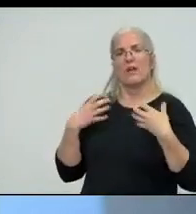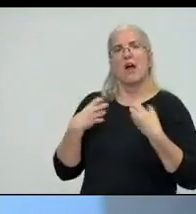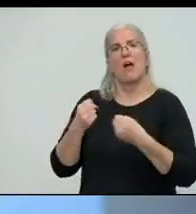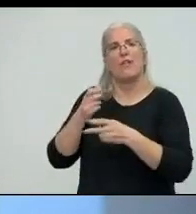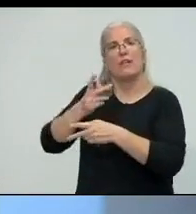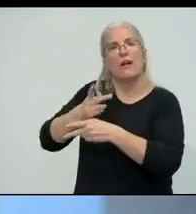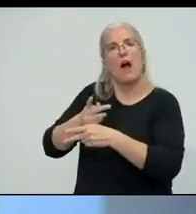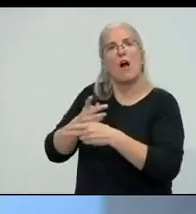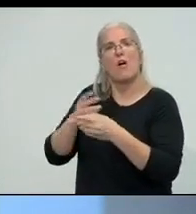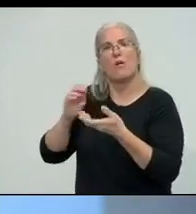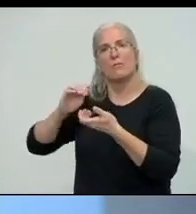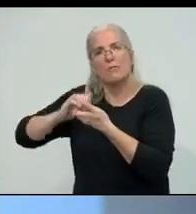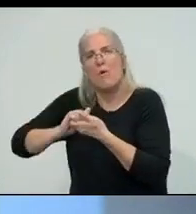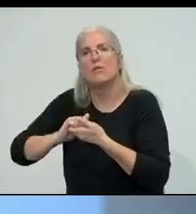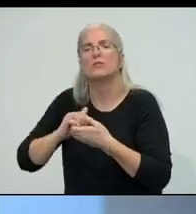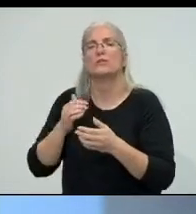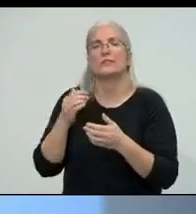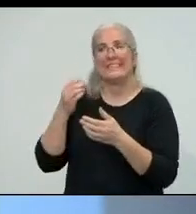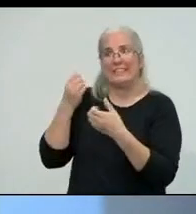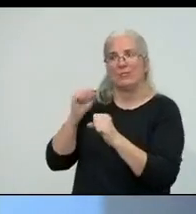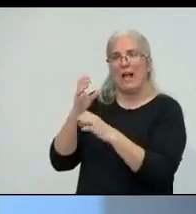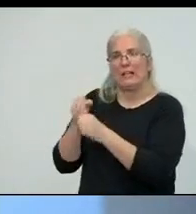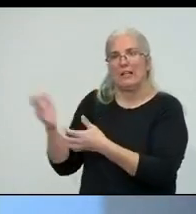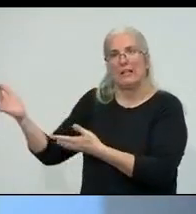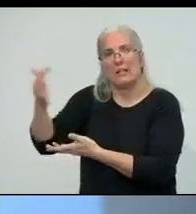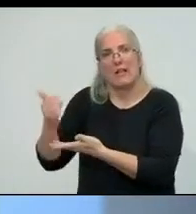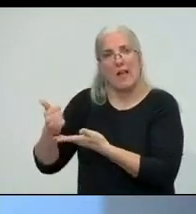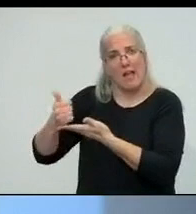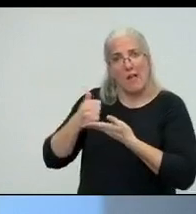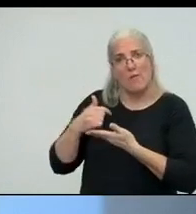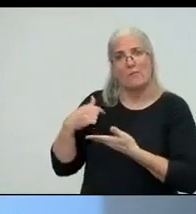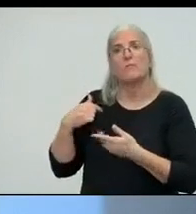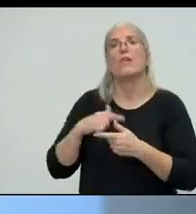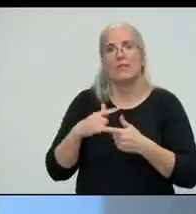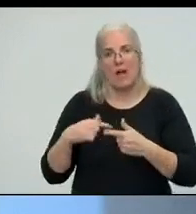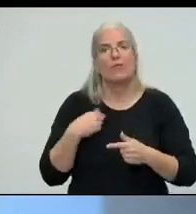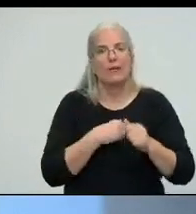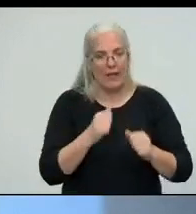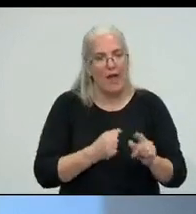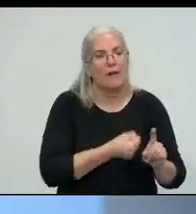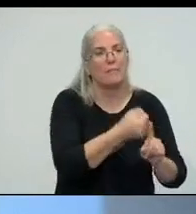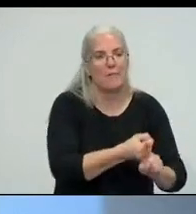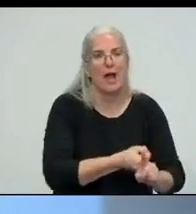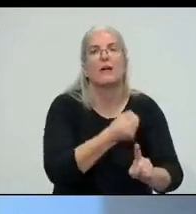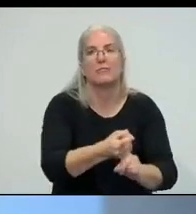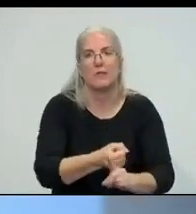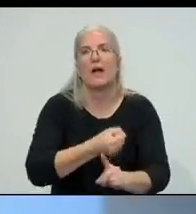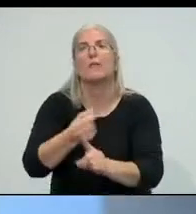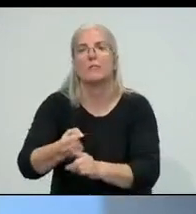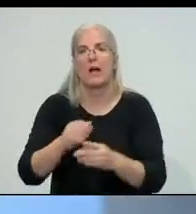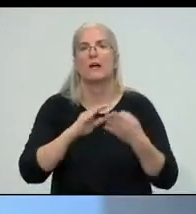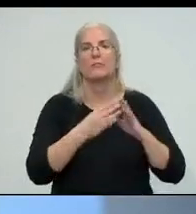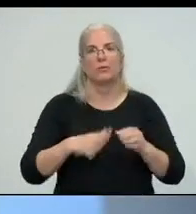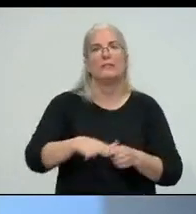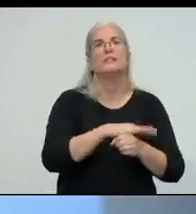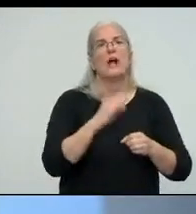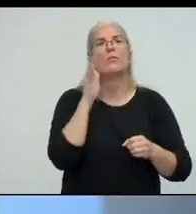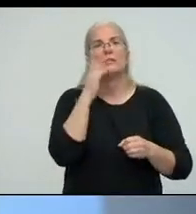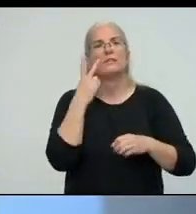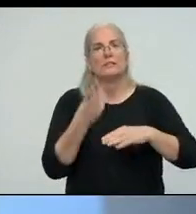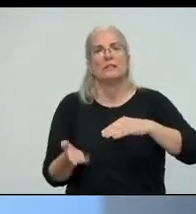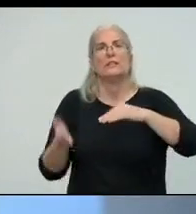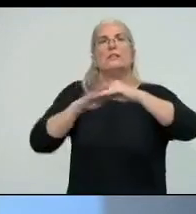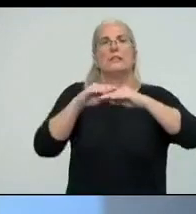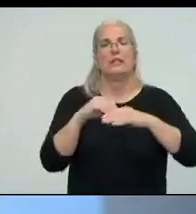enact those changes and make sure they're having the intended impact that we would like to see. Great. Yeah.